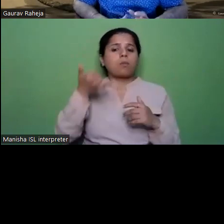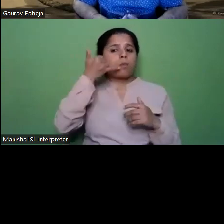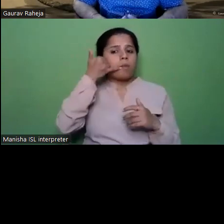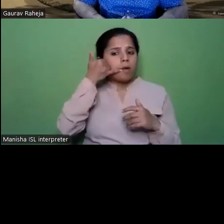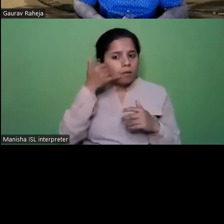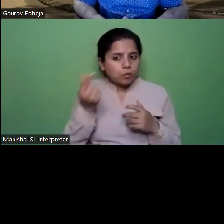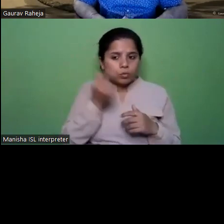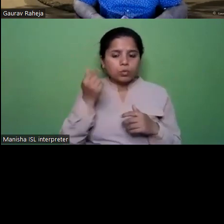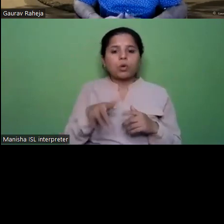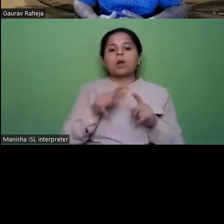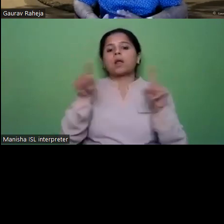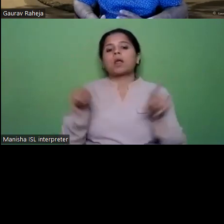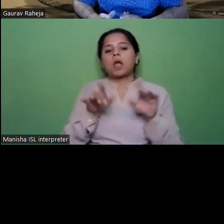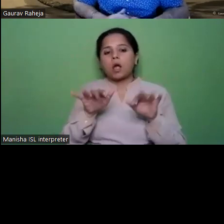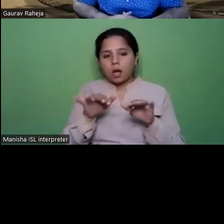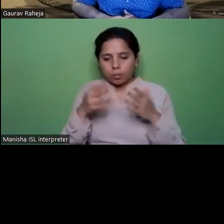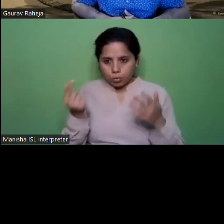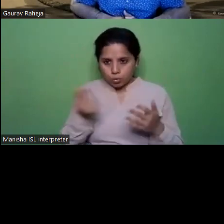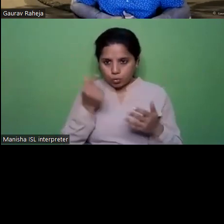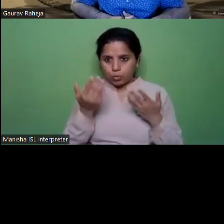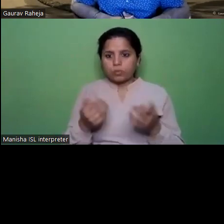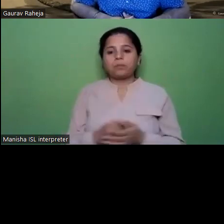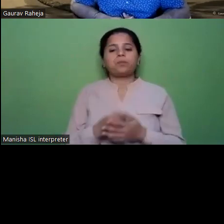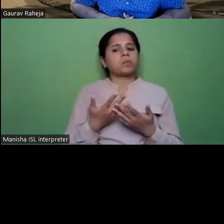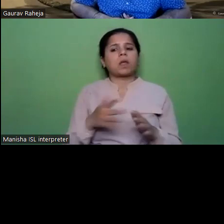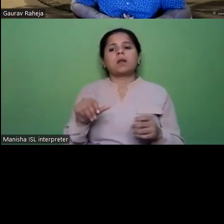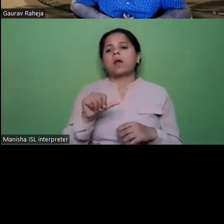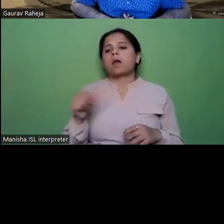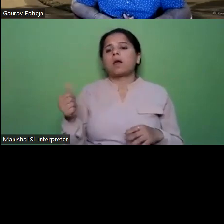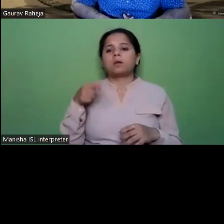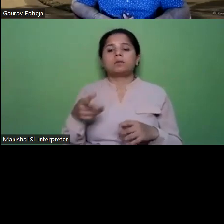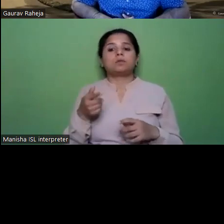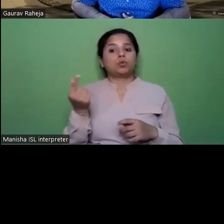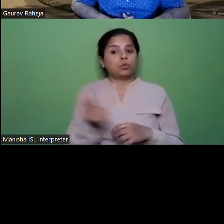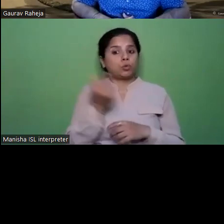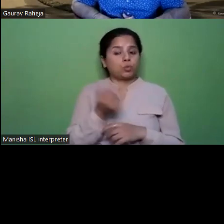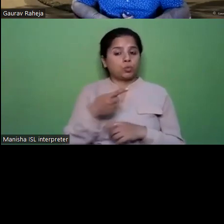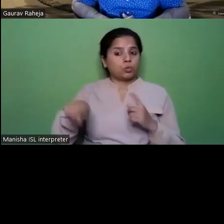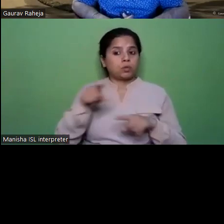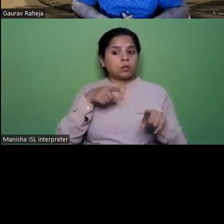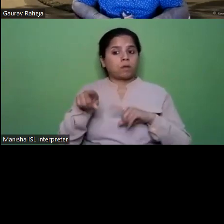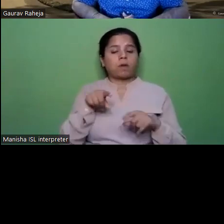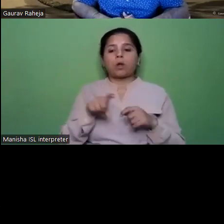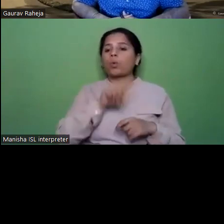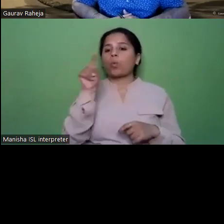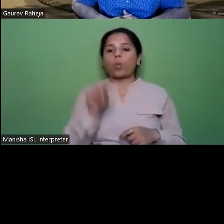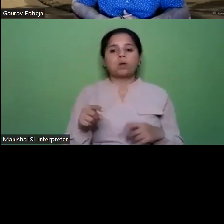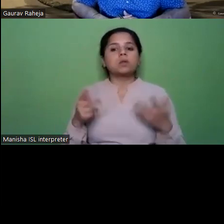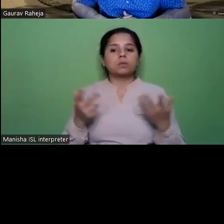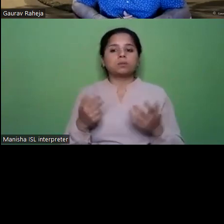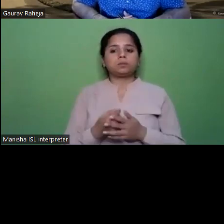is a computer, whether it is any other form of gadgets that you use, the question is, are